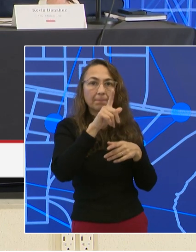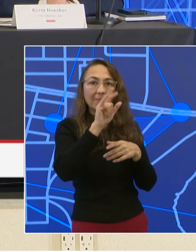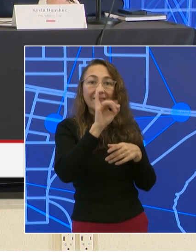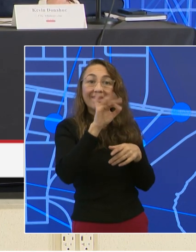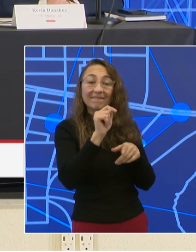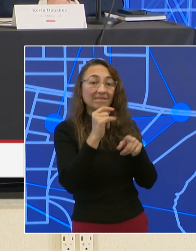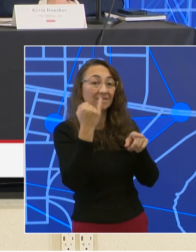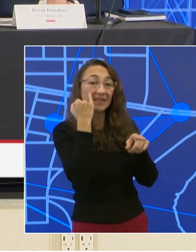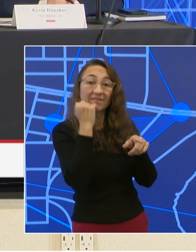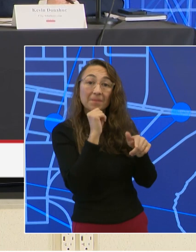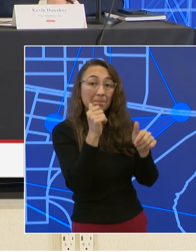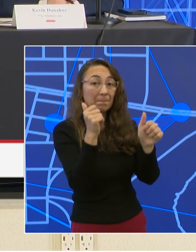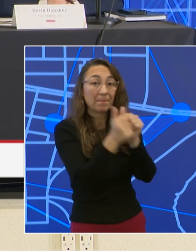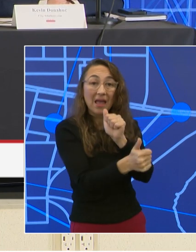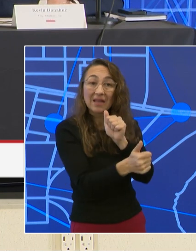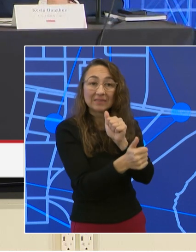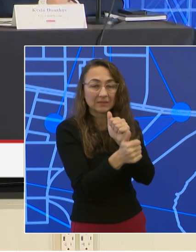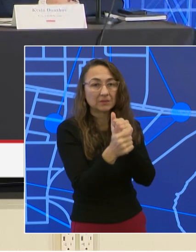session.